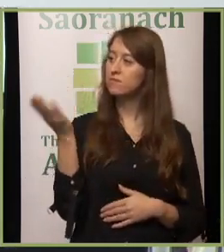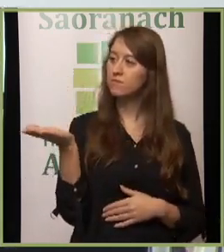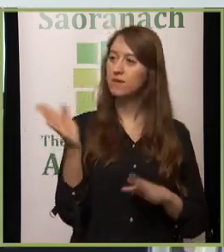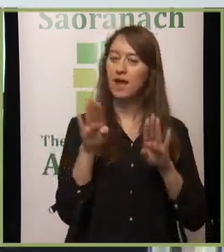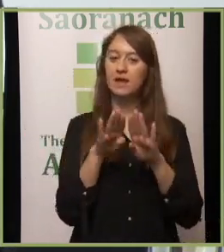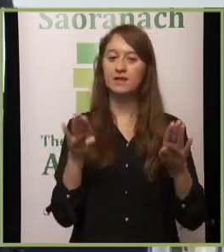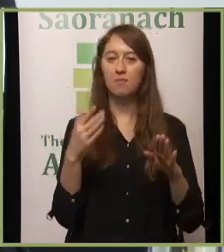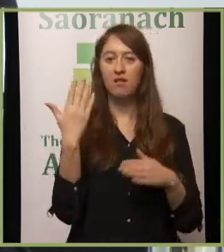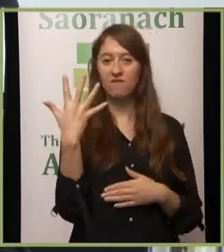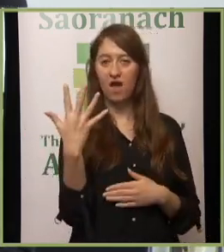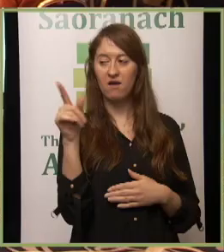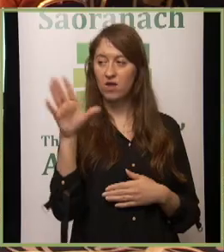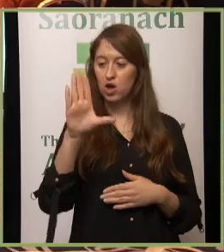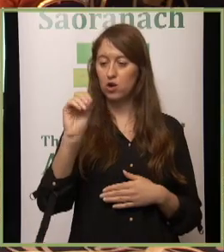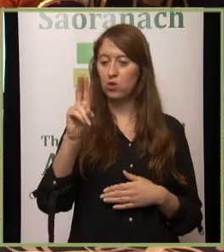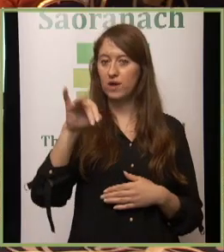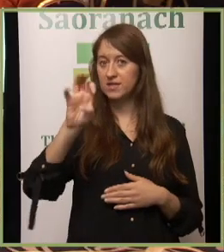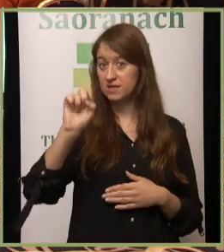Table 5. Louise?